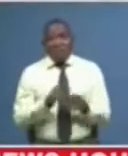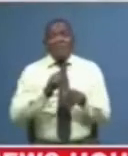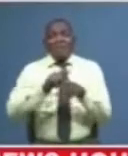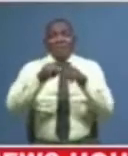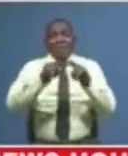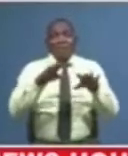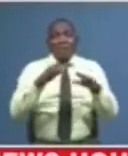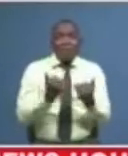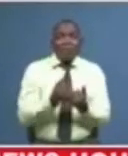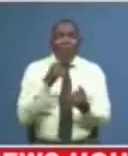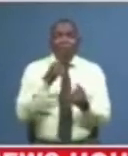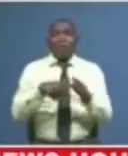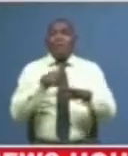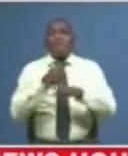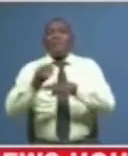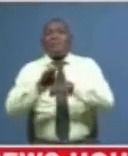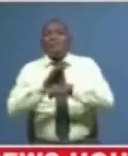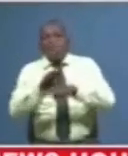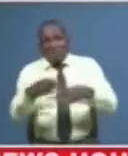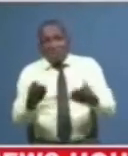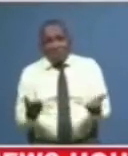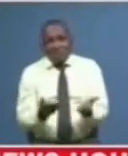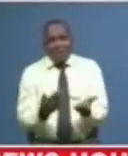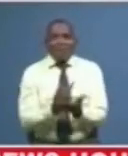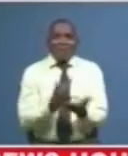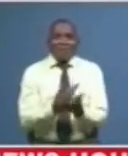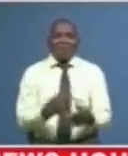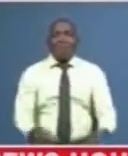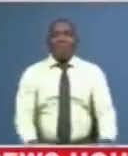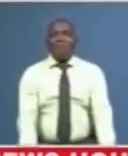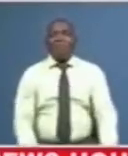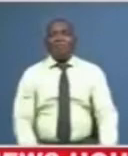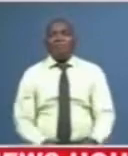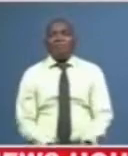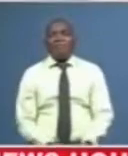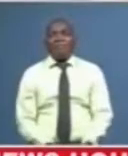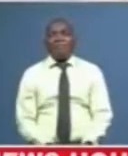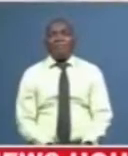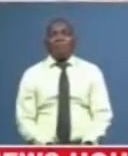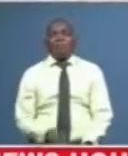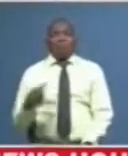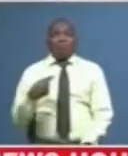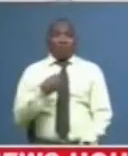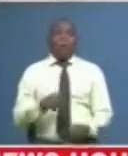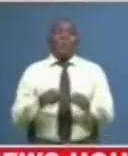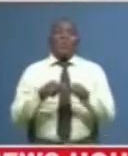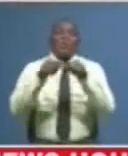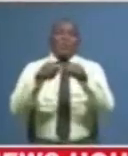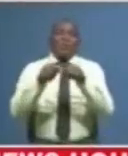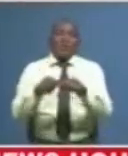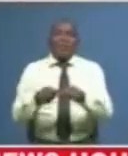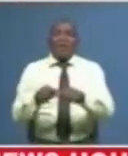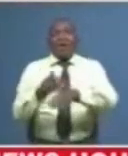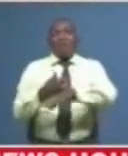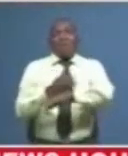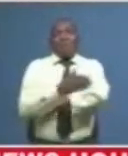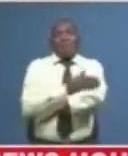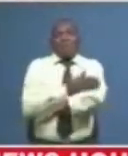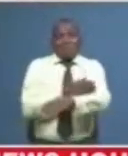and enterprises operating in Ghana. We will continue to enhance the